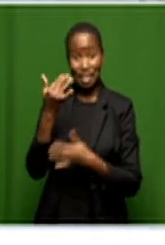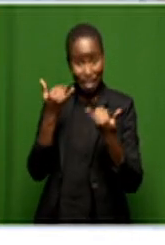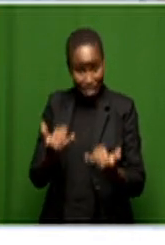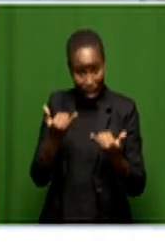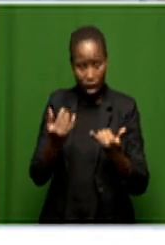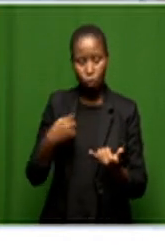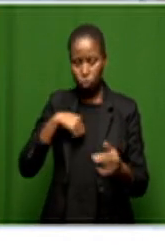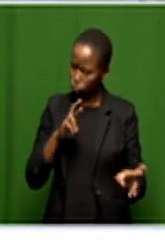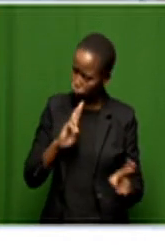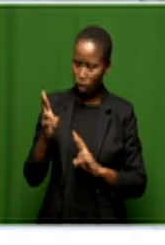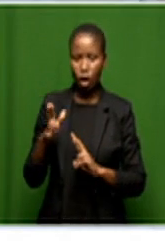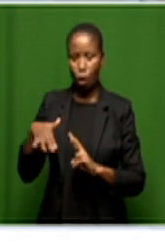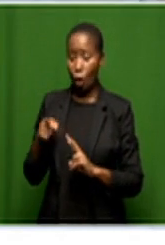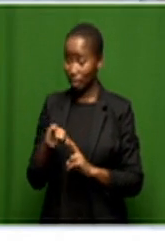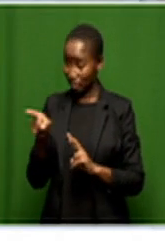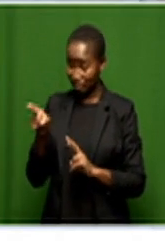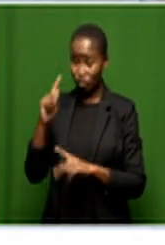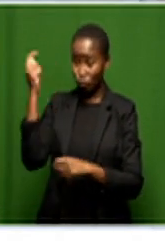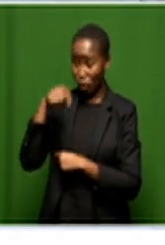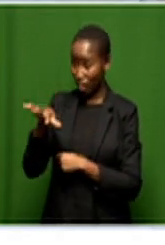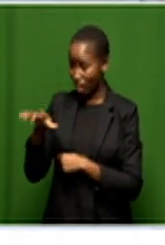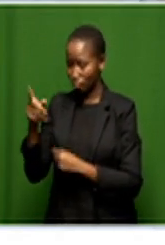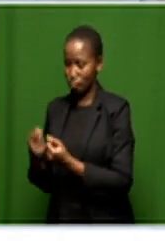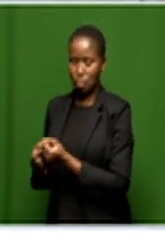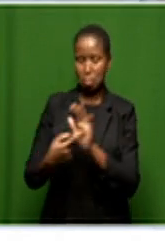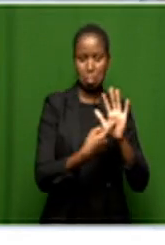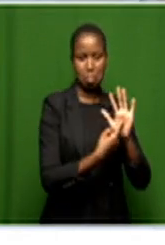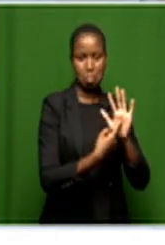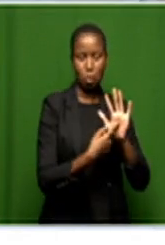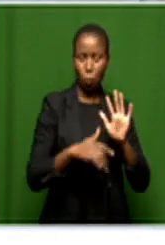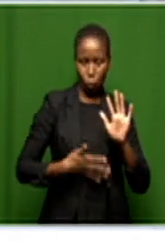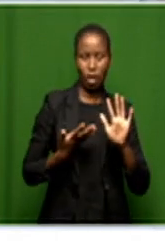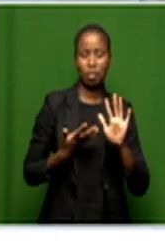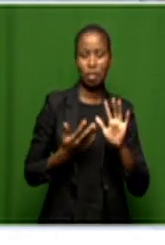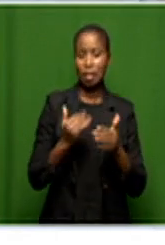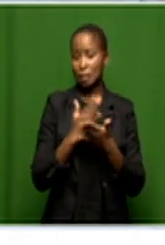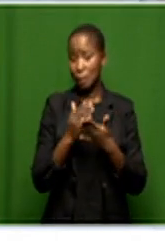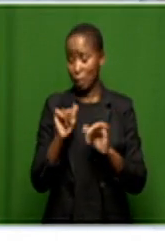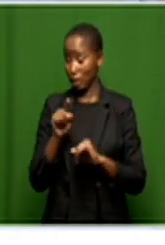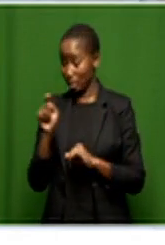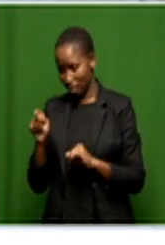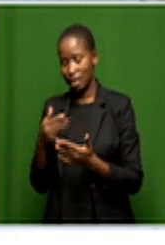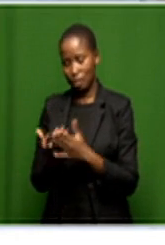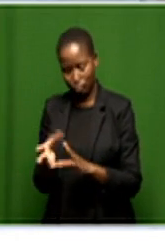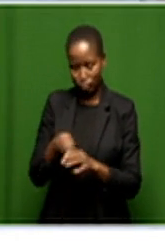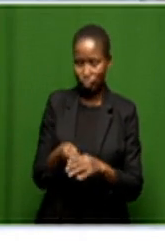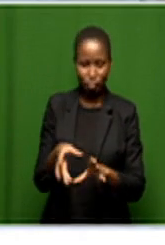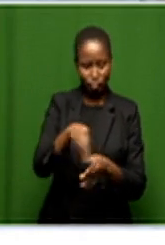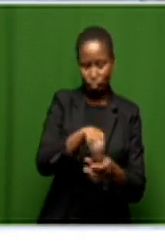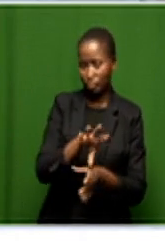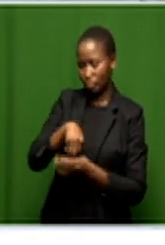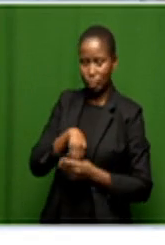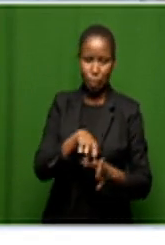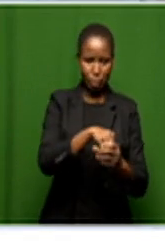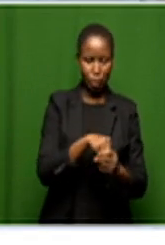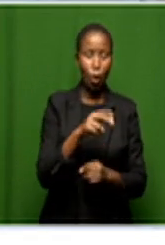we are really shining the spotlight in essentially those hidden gems, those ones that are out in the rural side, putting them into the center as well,